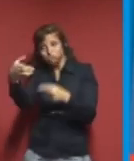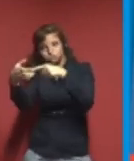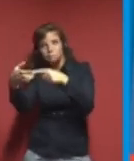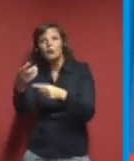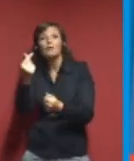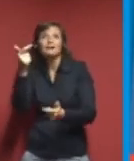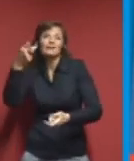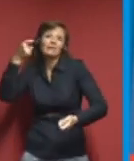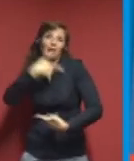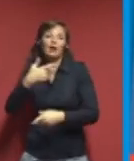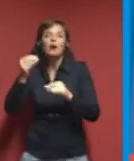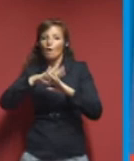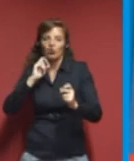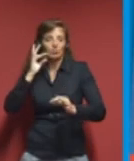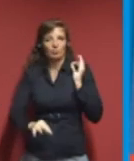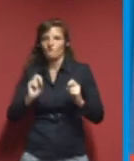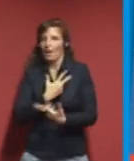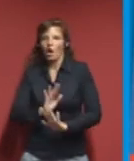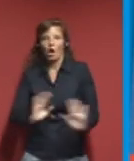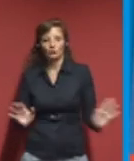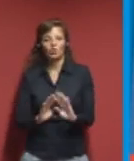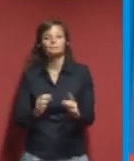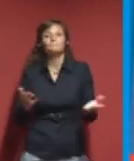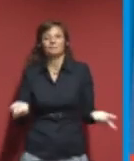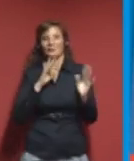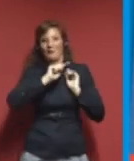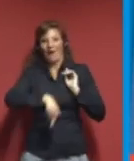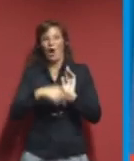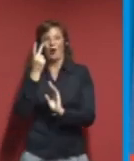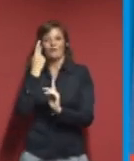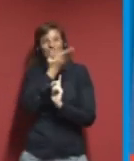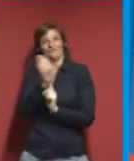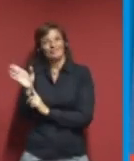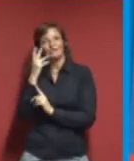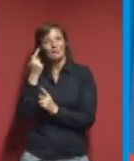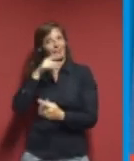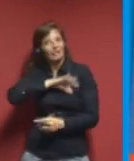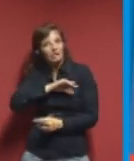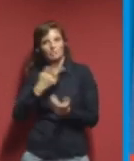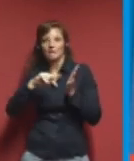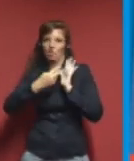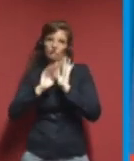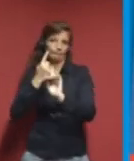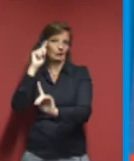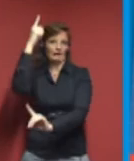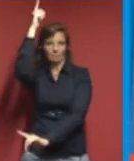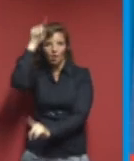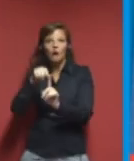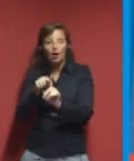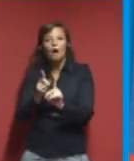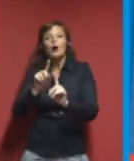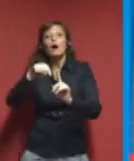So I've been showing you all this really cool high-tech stuff, but this to me, this guy Scott Weaver really to